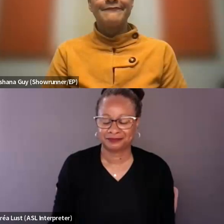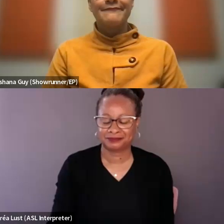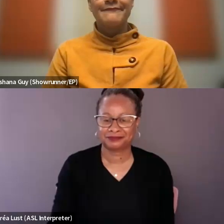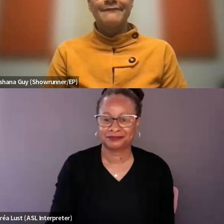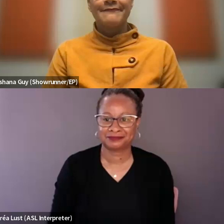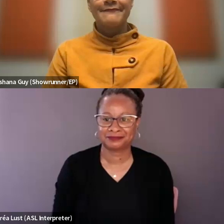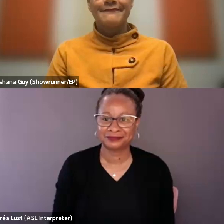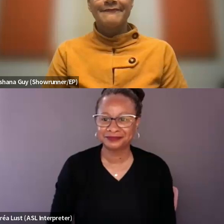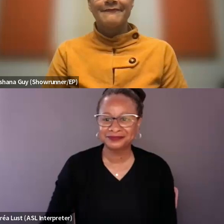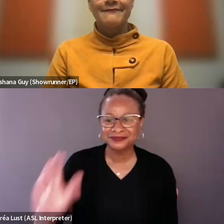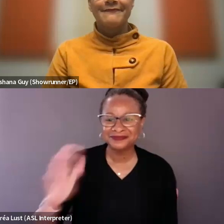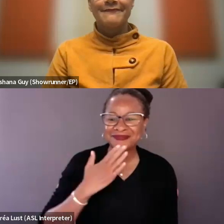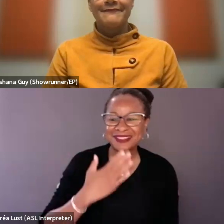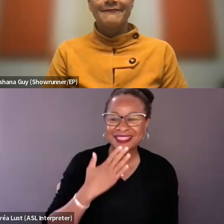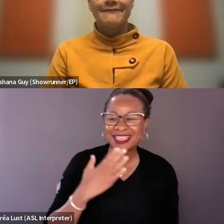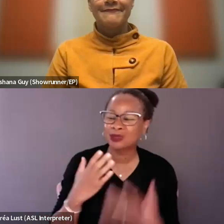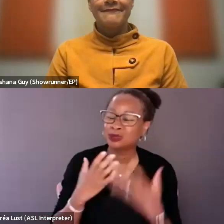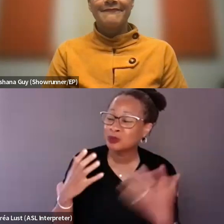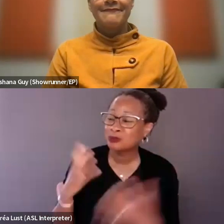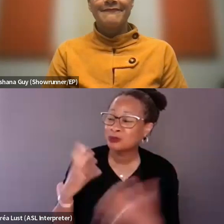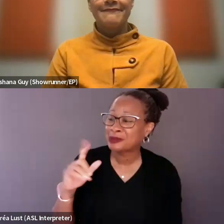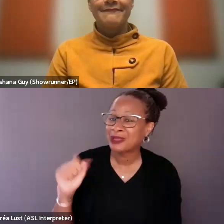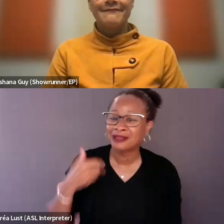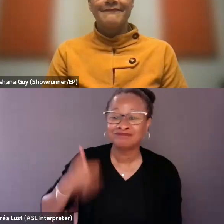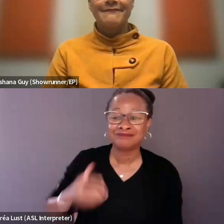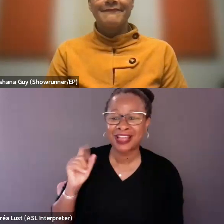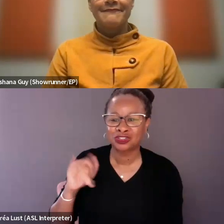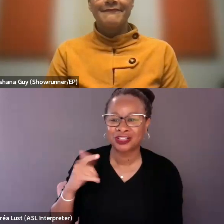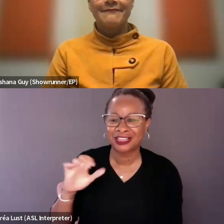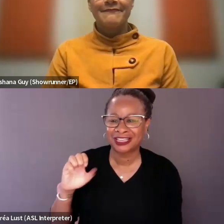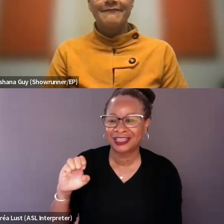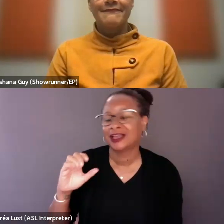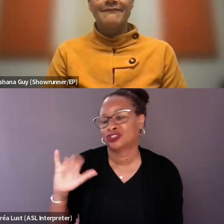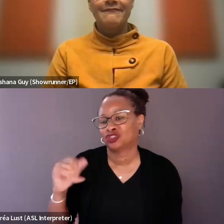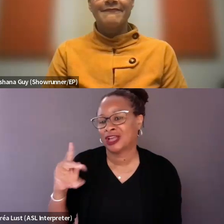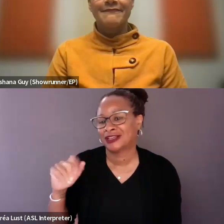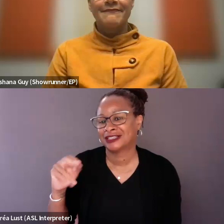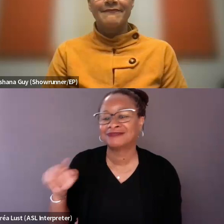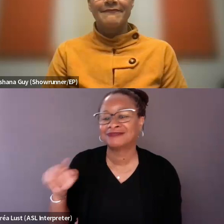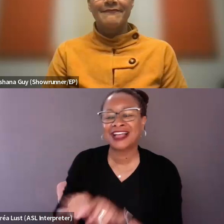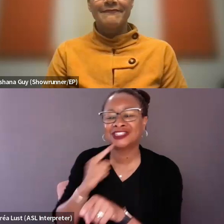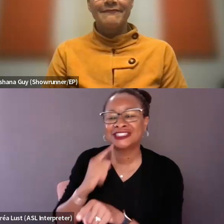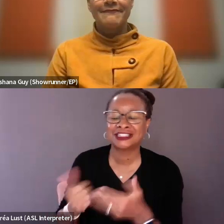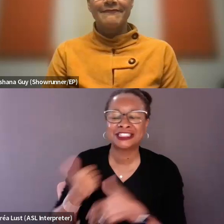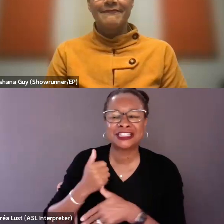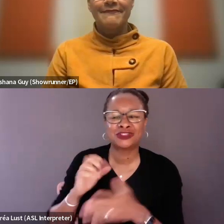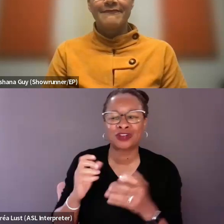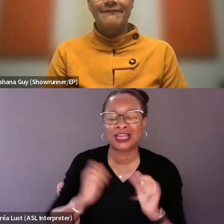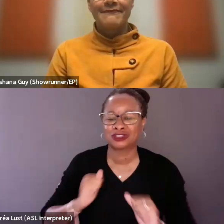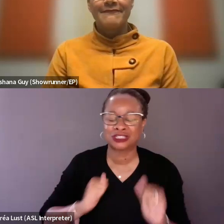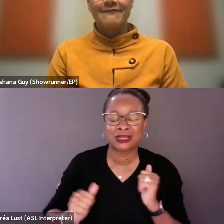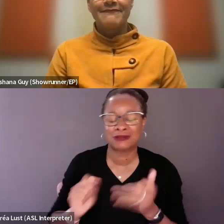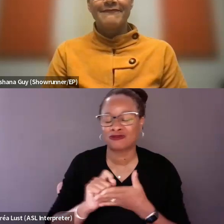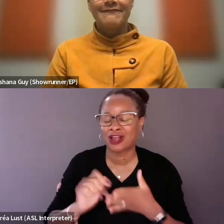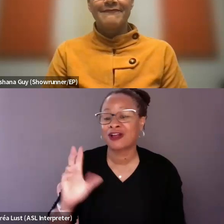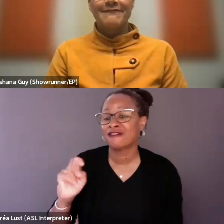Well, thank you so much, Camelia. I am Angelique Jackson, as you said, senior entertainment writer at Variety. I am a Black